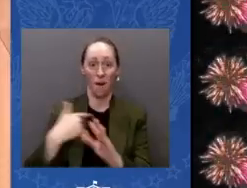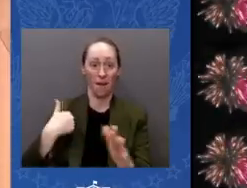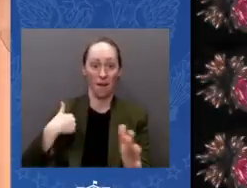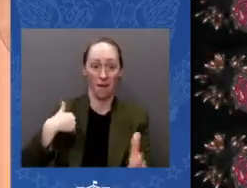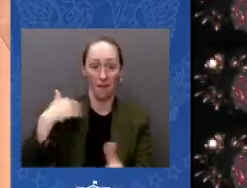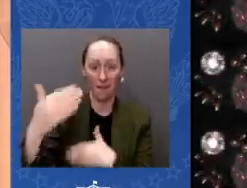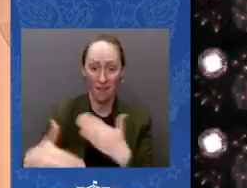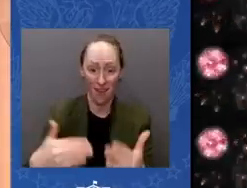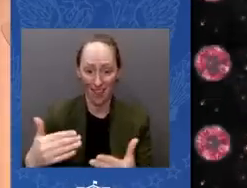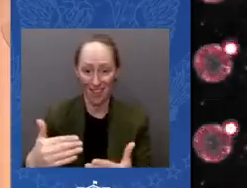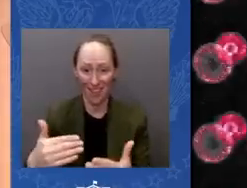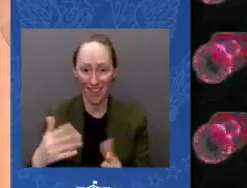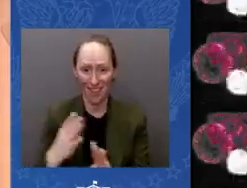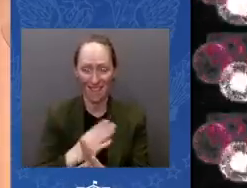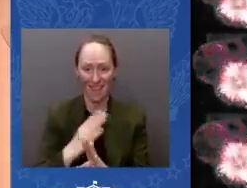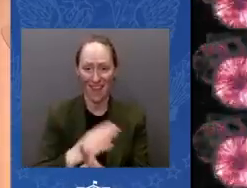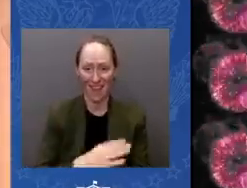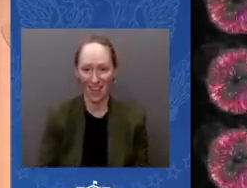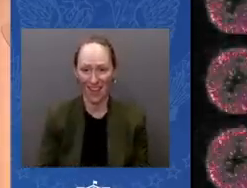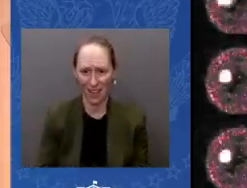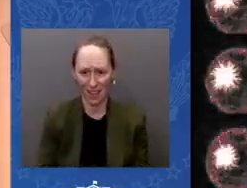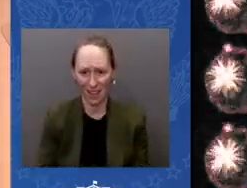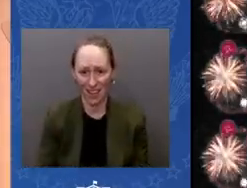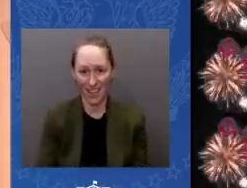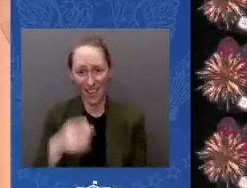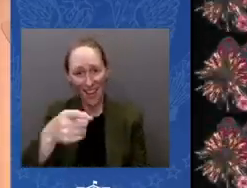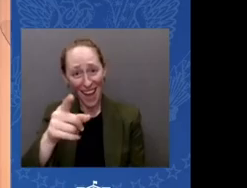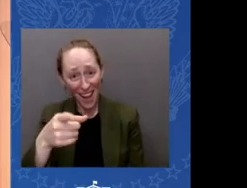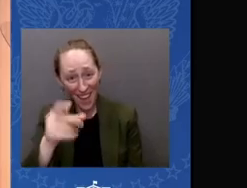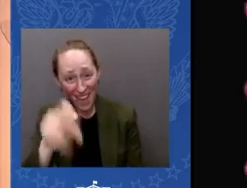How are you? You want to come up here?